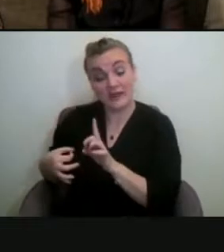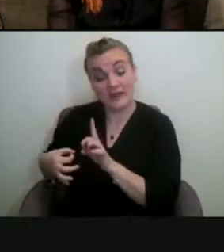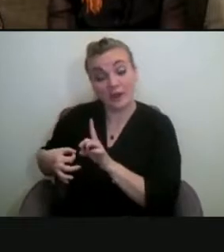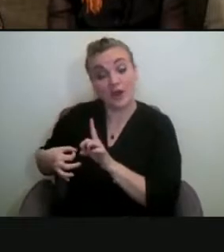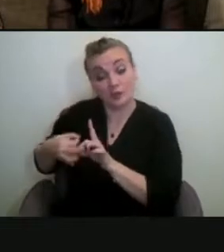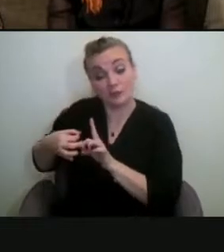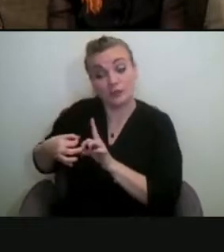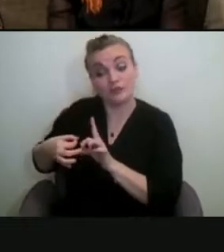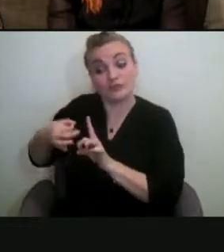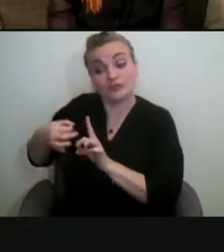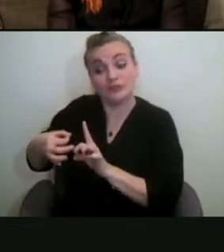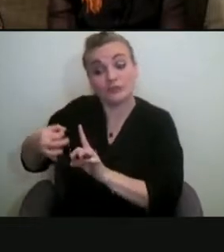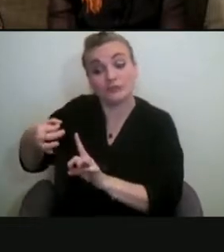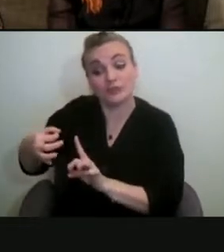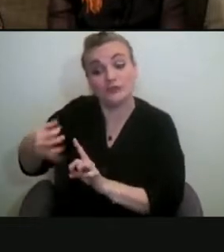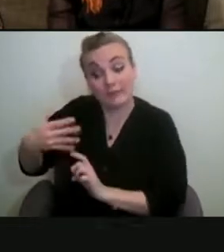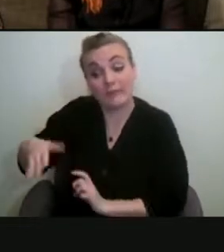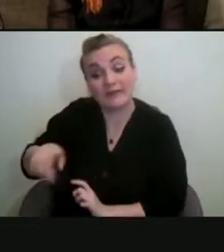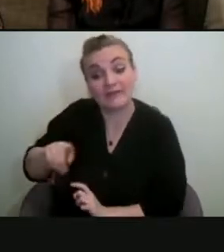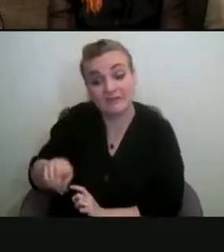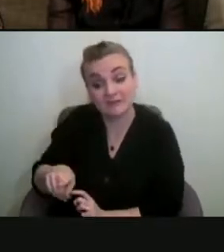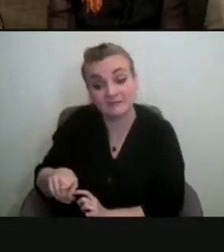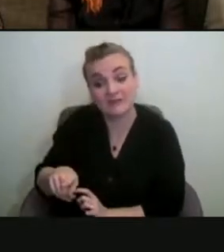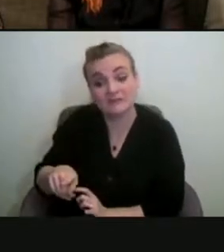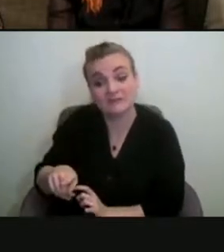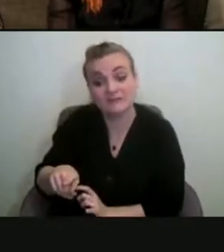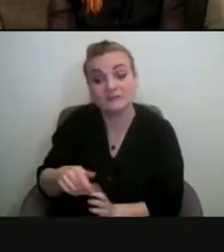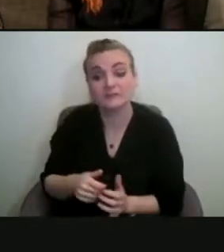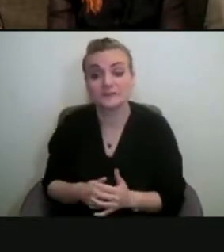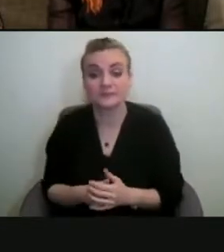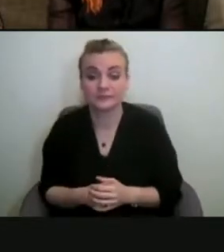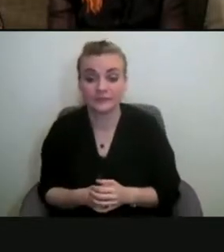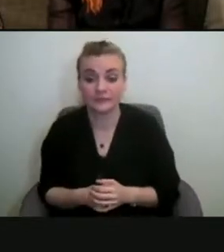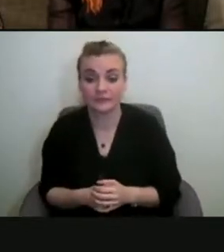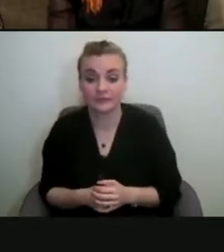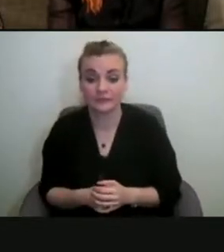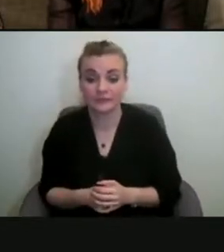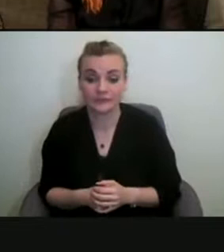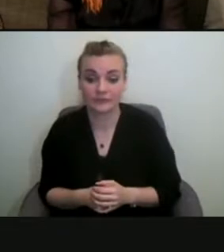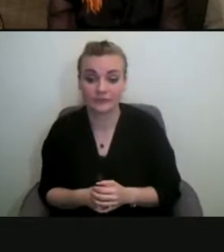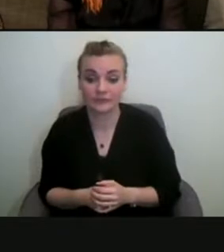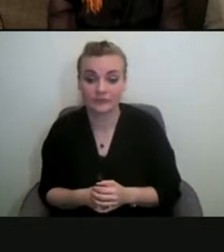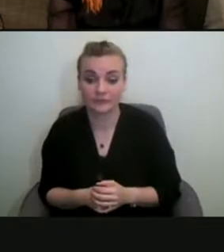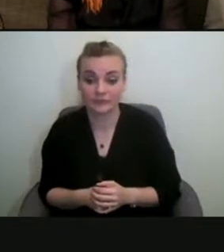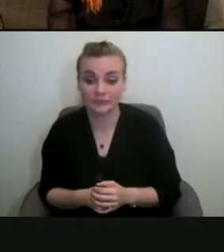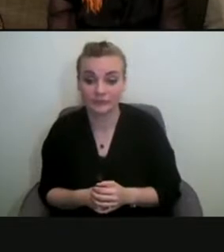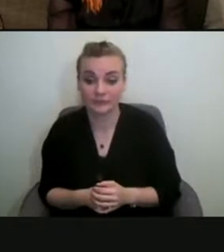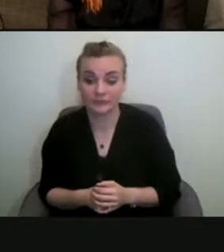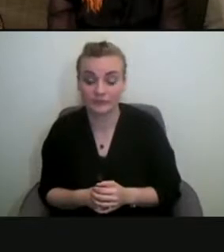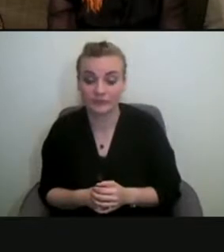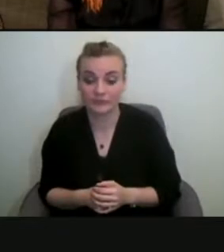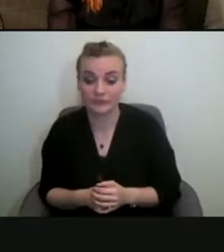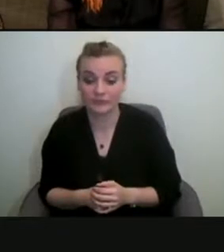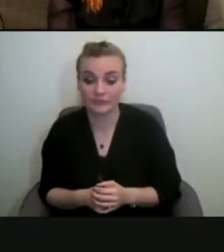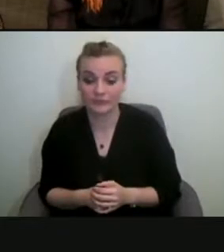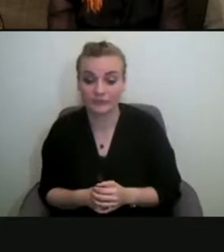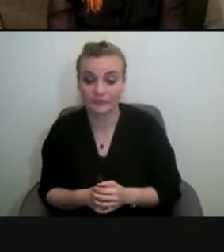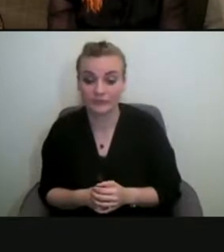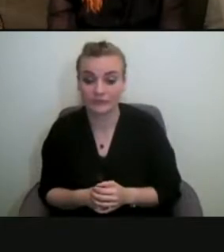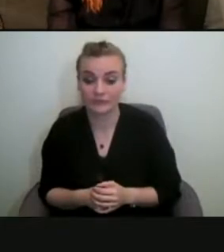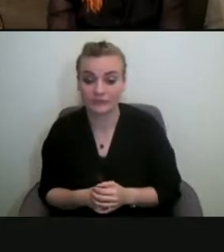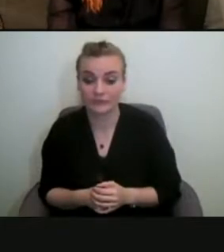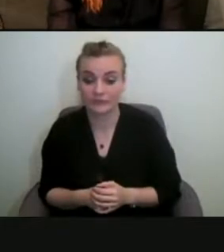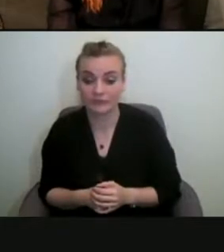improves in the accessibility in the sector. We have different ways to